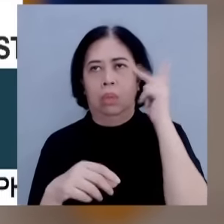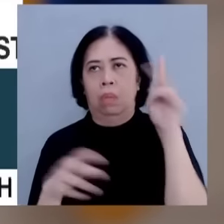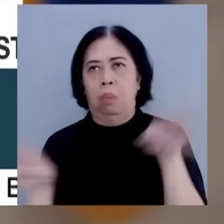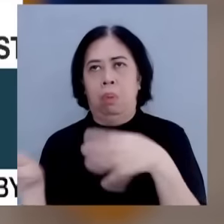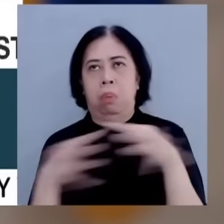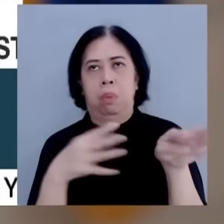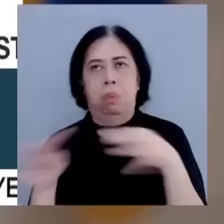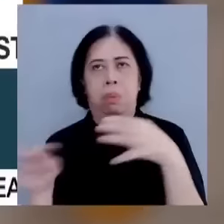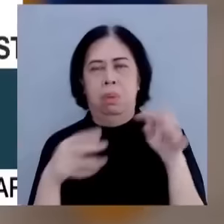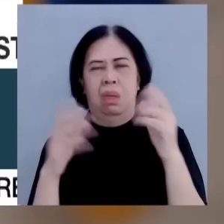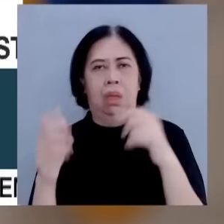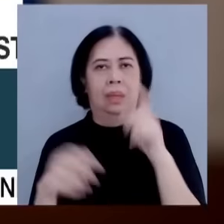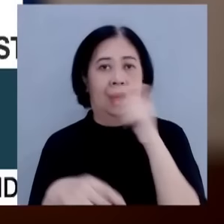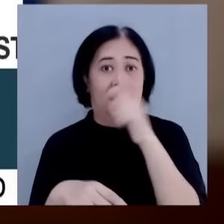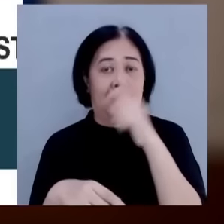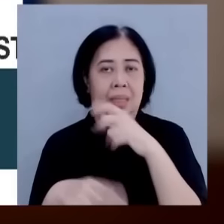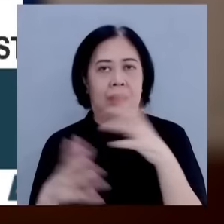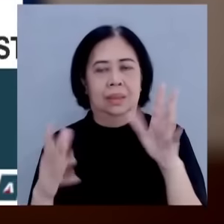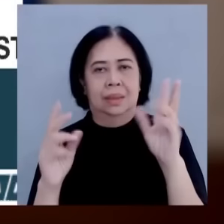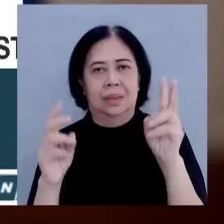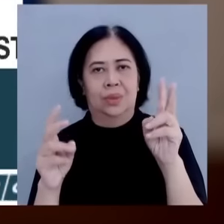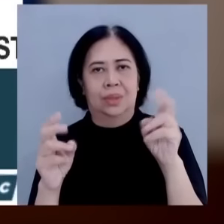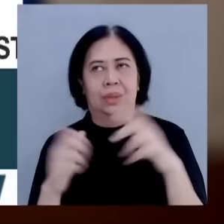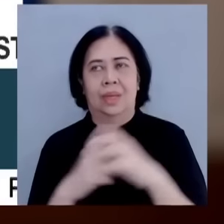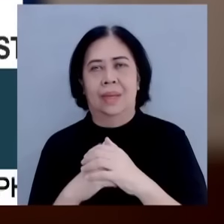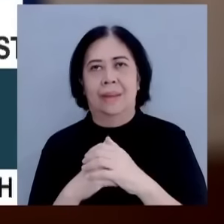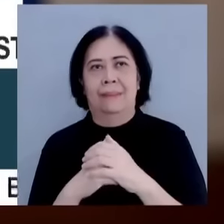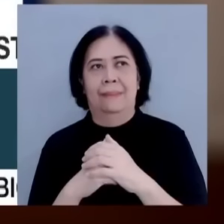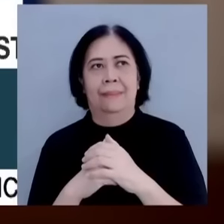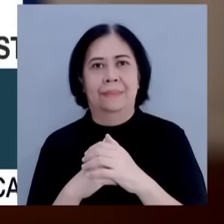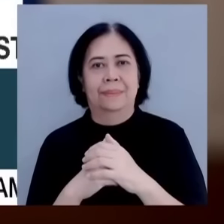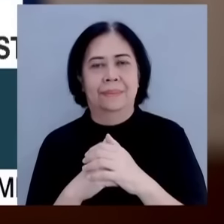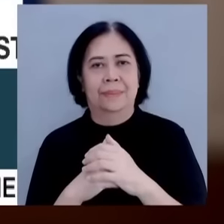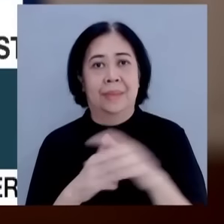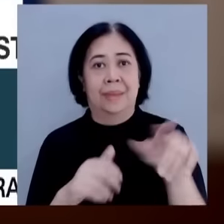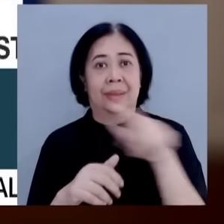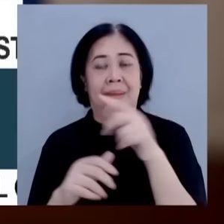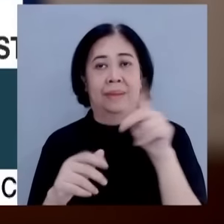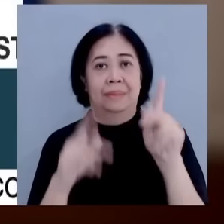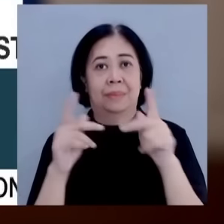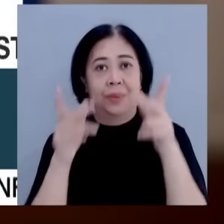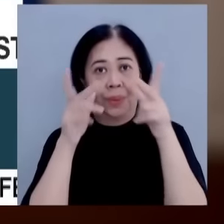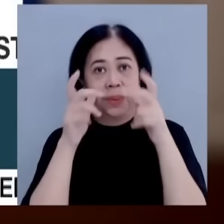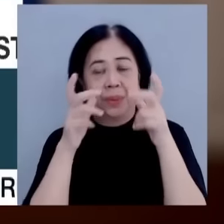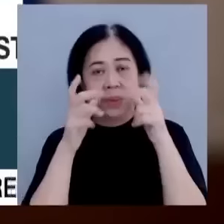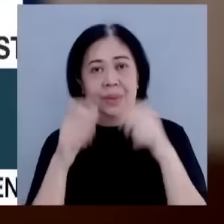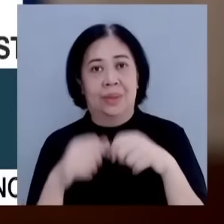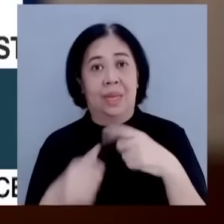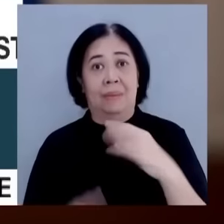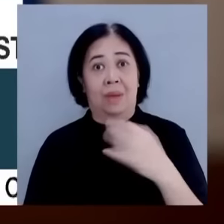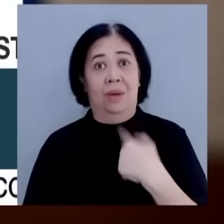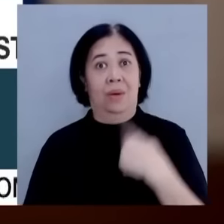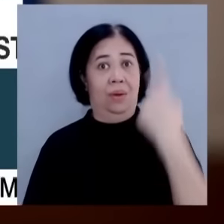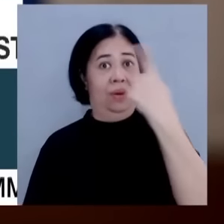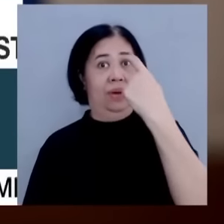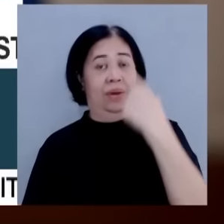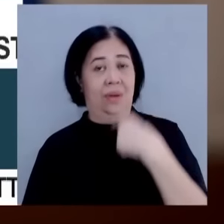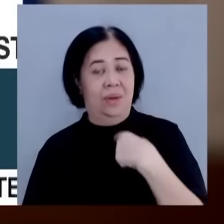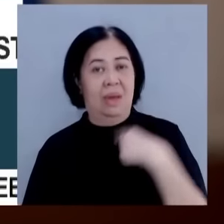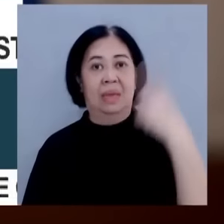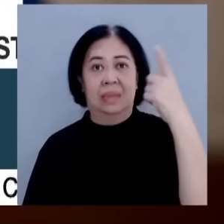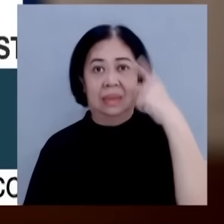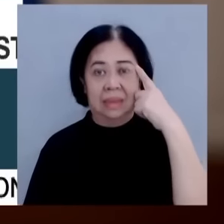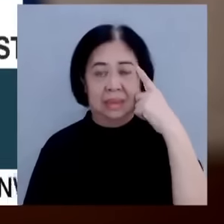As you correct. Tatagalugin ko para sa mga nakikinig. Sige po. Kung tatanungin ninyo, in